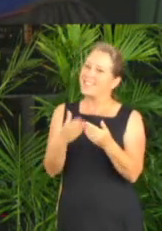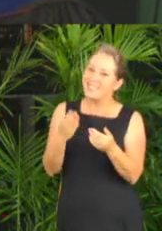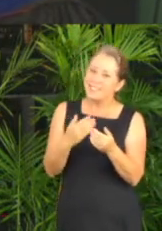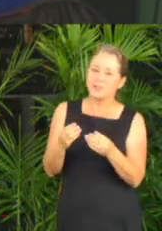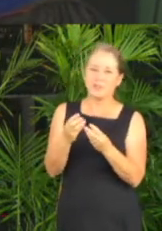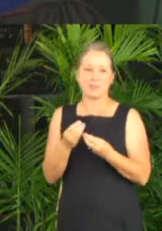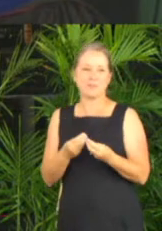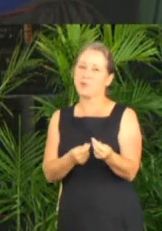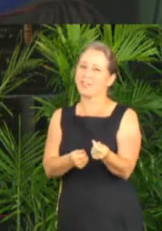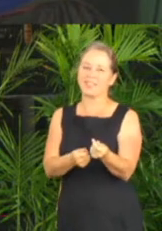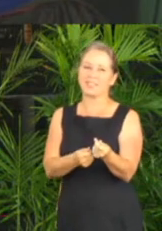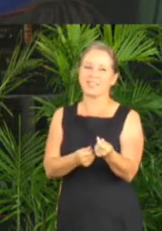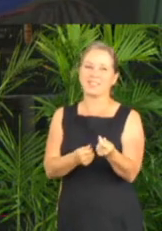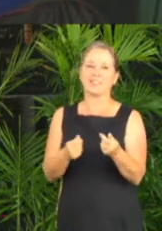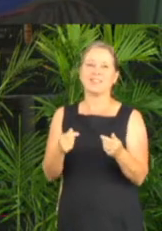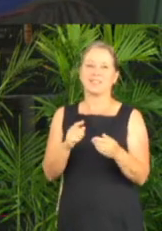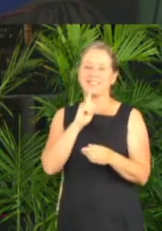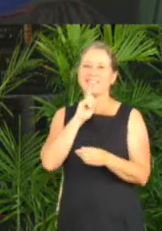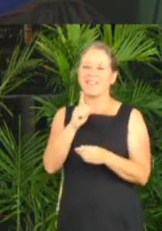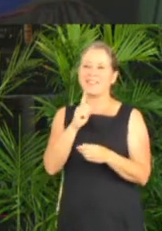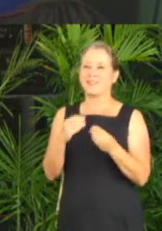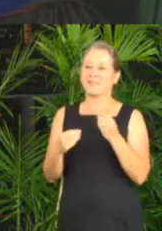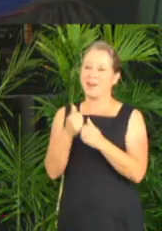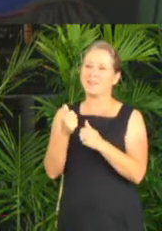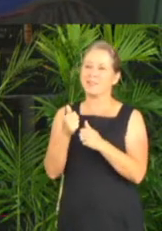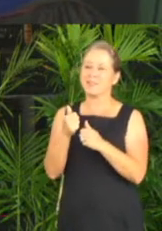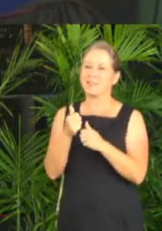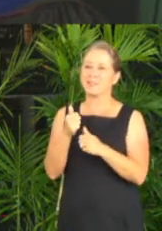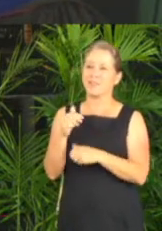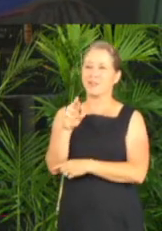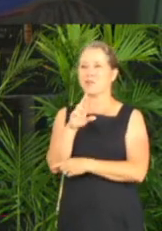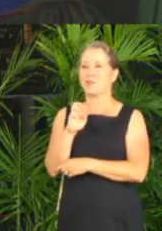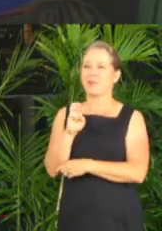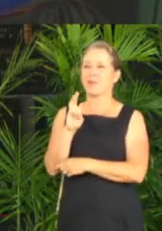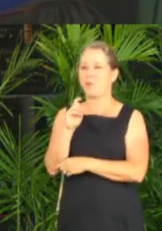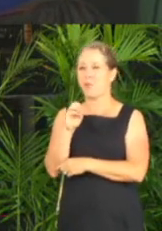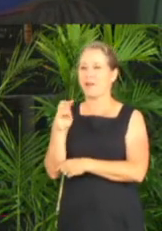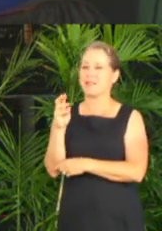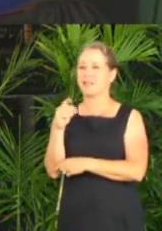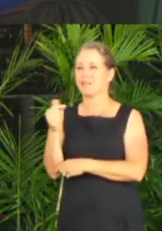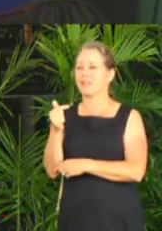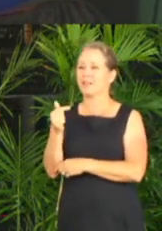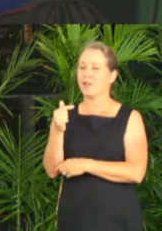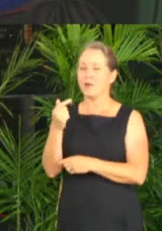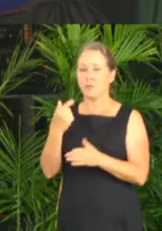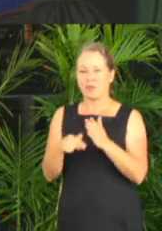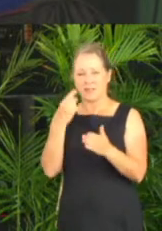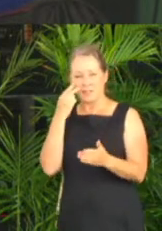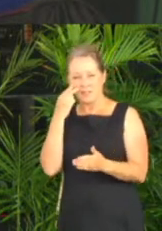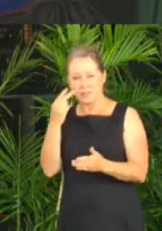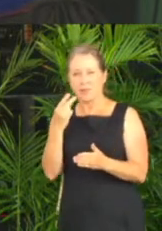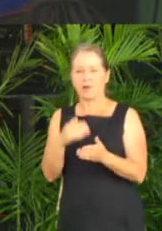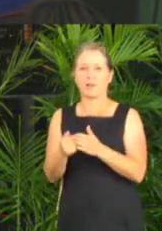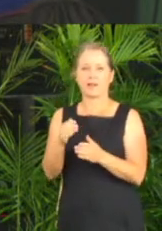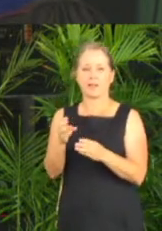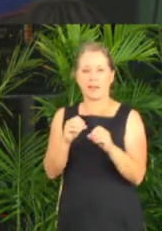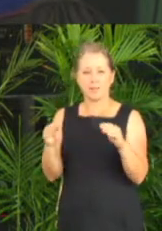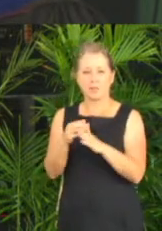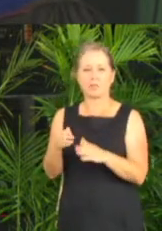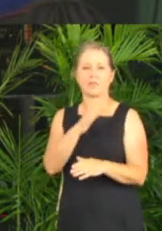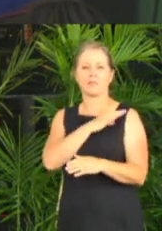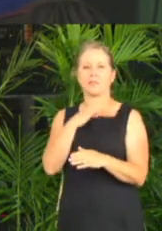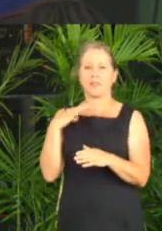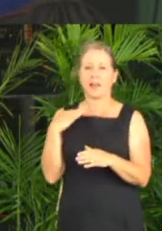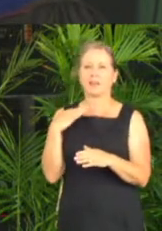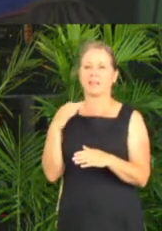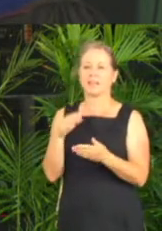or the smoothest, but it was definitely the most rewarding. What I witnessed on campus from faculty, staff, and